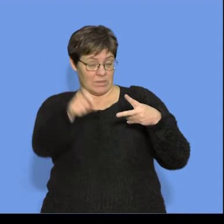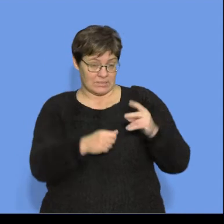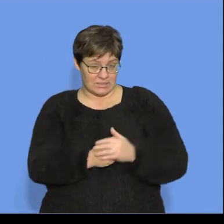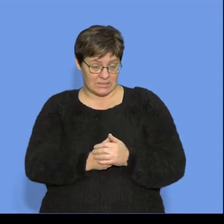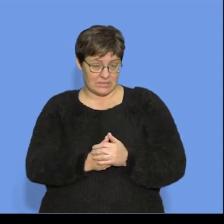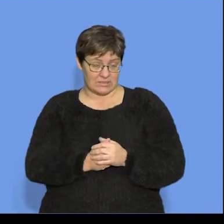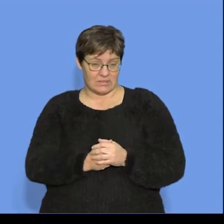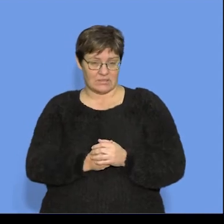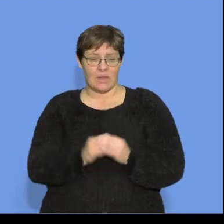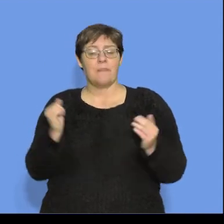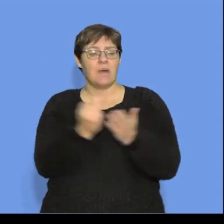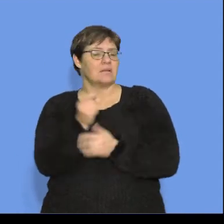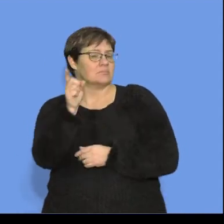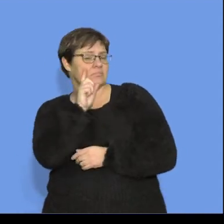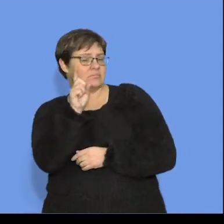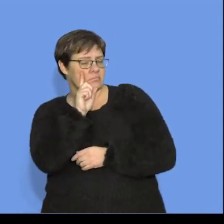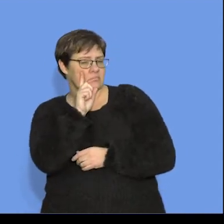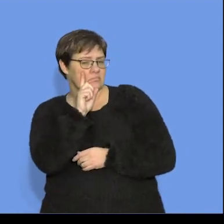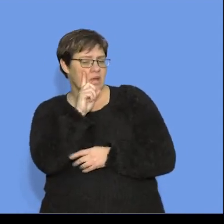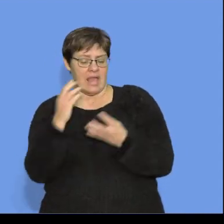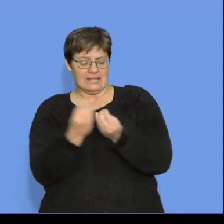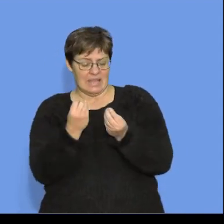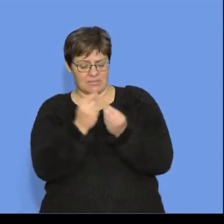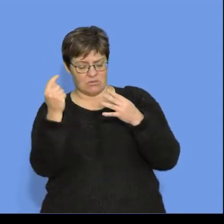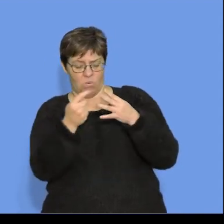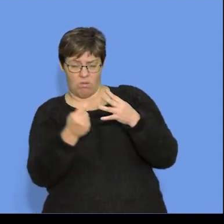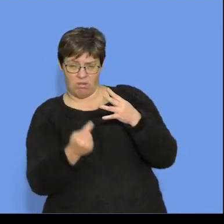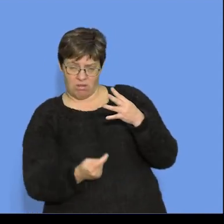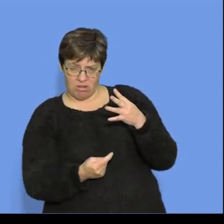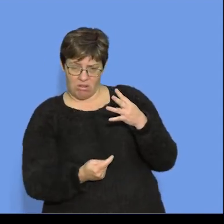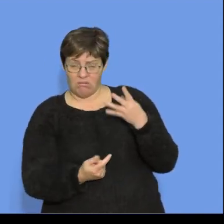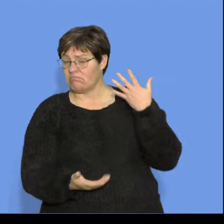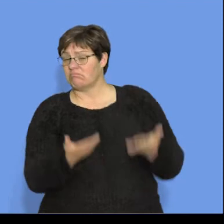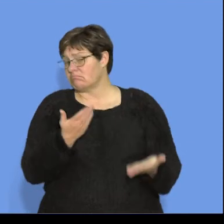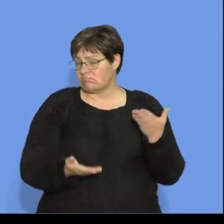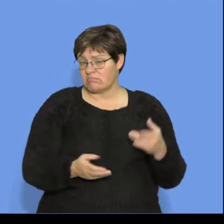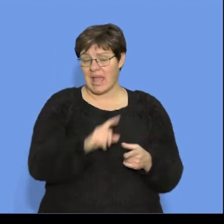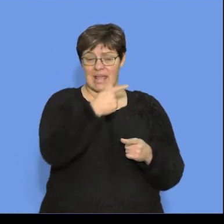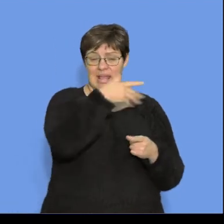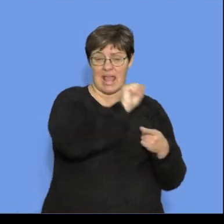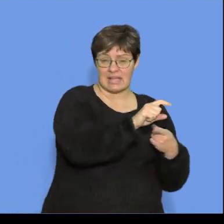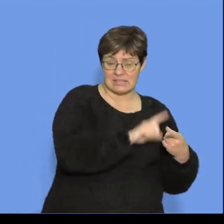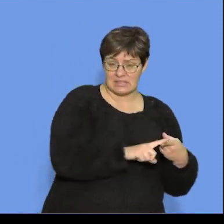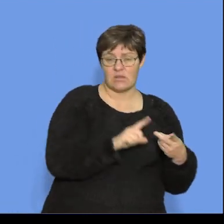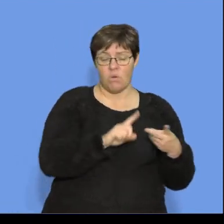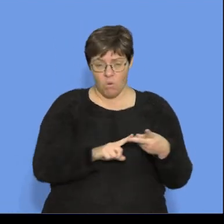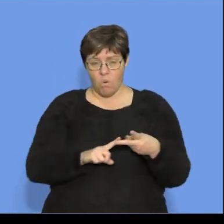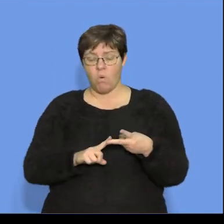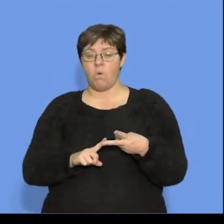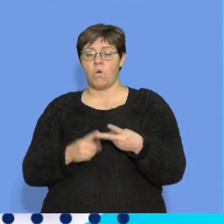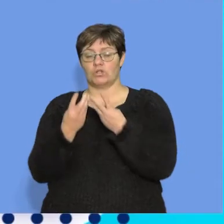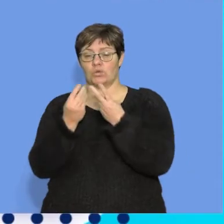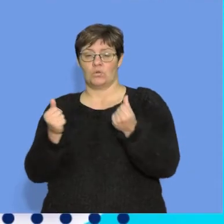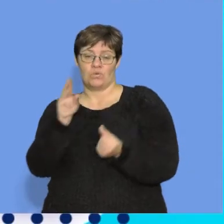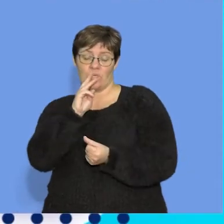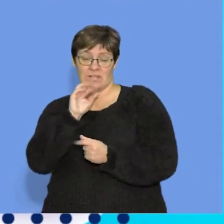First of all, I've got to check that all the substances are either gases or in aqueous solution.